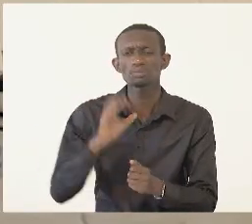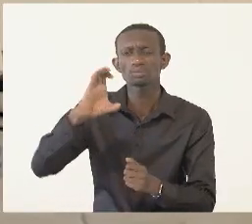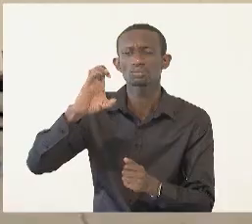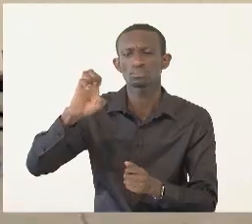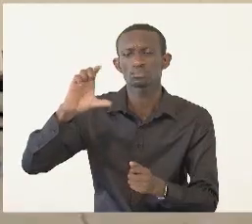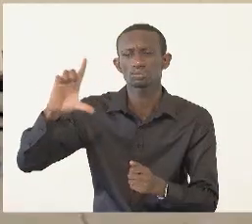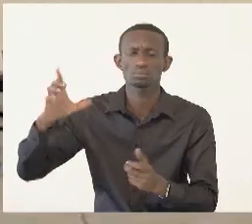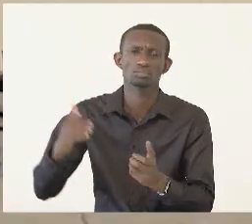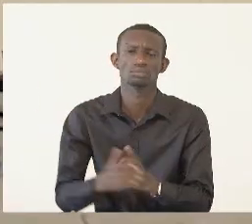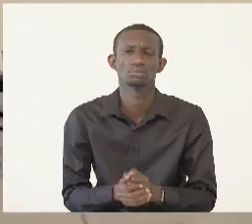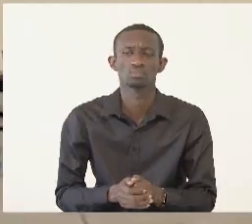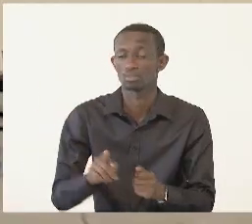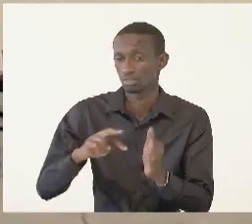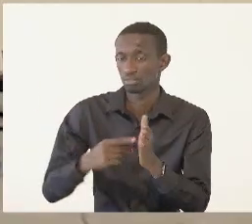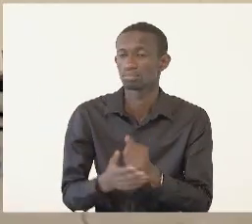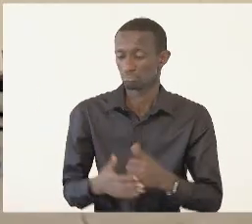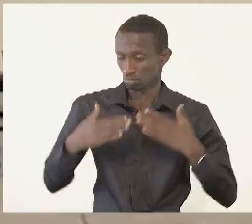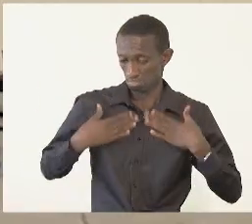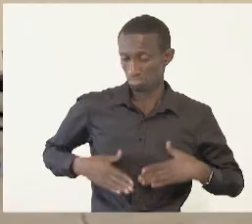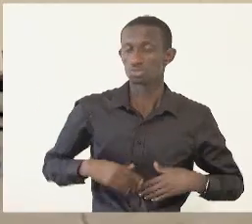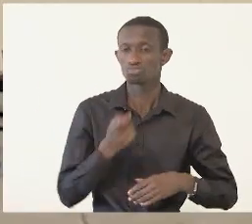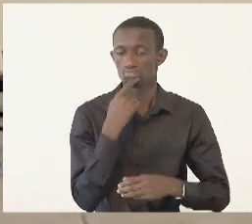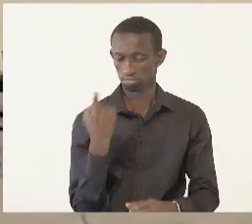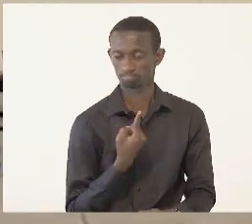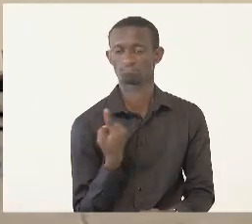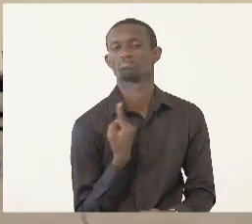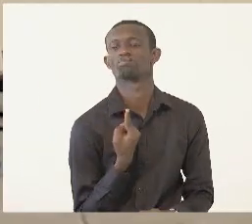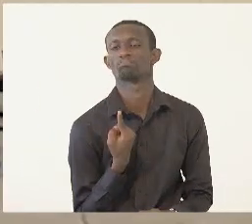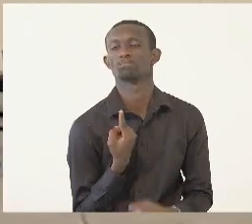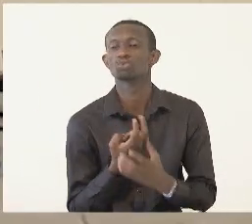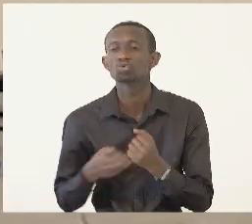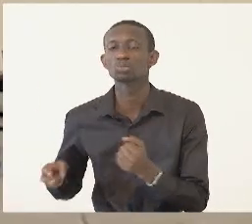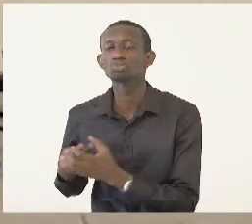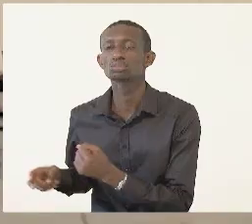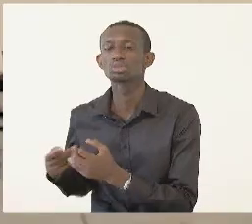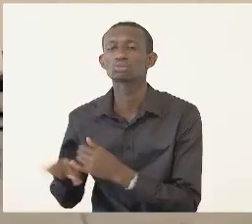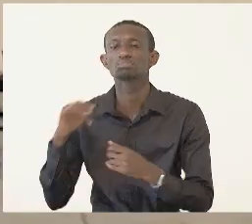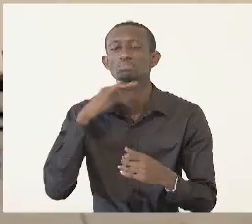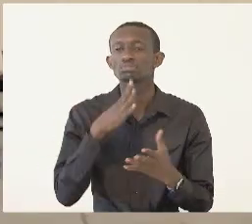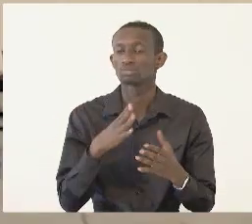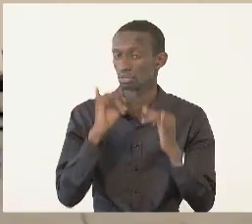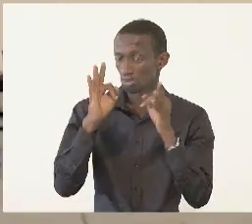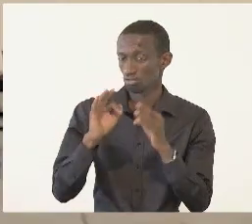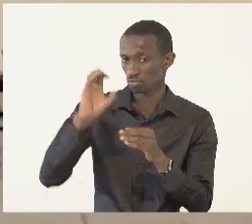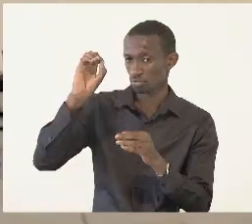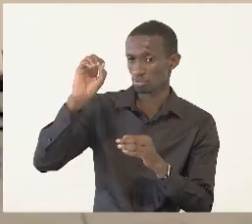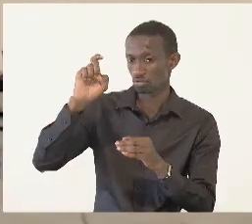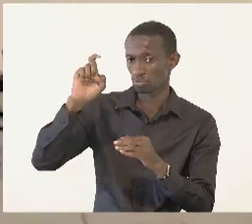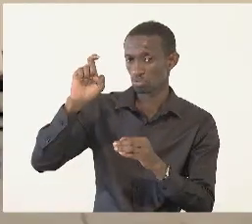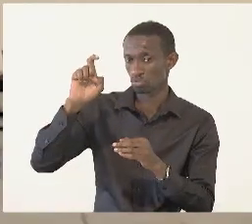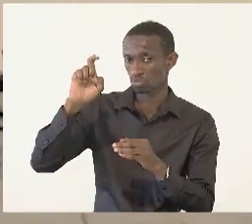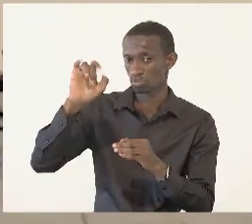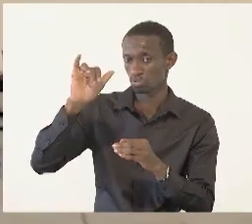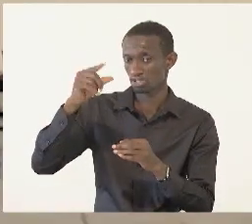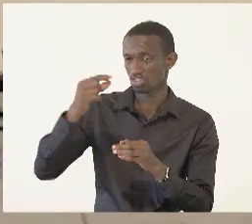do by all means to eliminate the excessive carbon dioxide so that once oxygen comes, it will get a